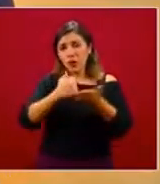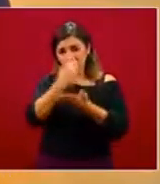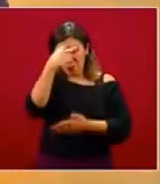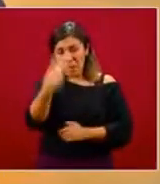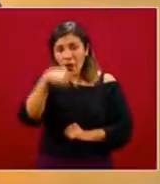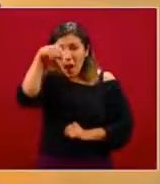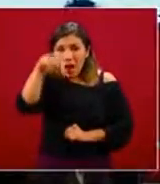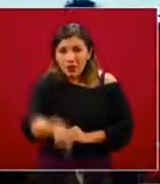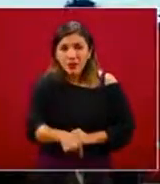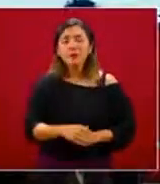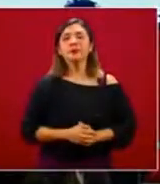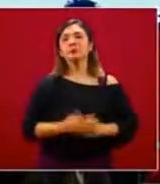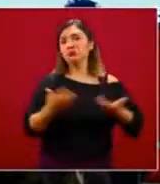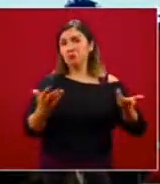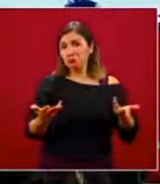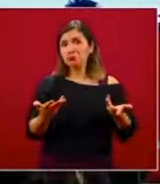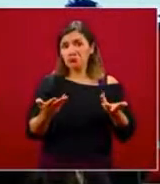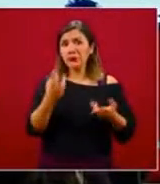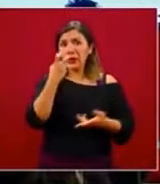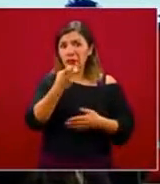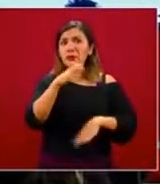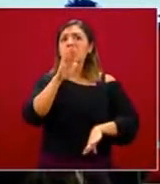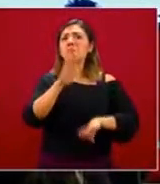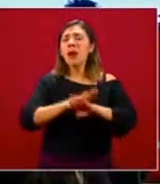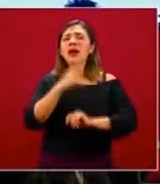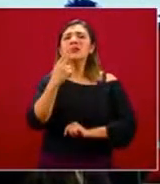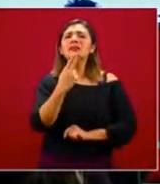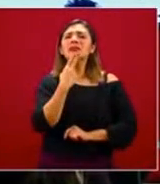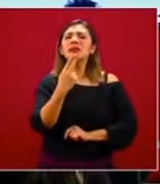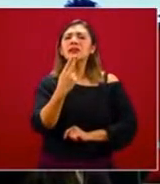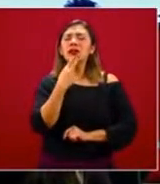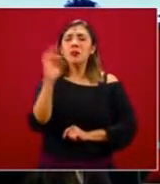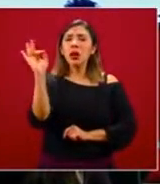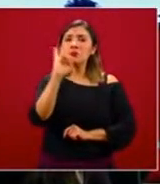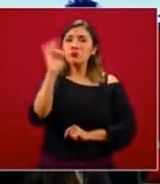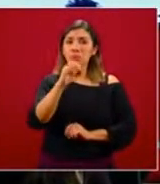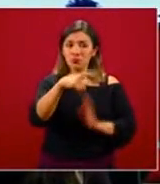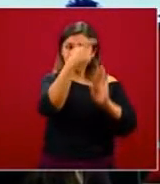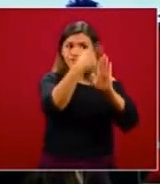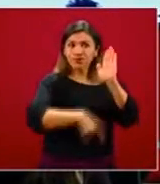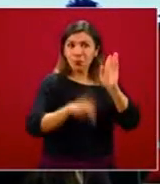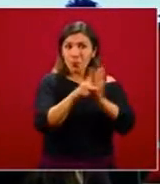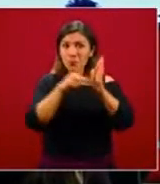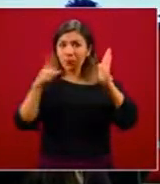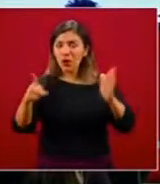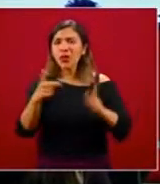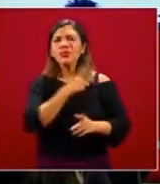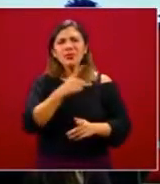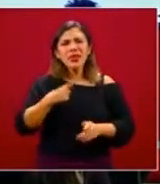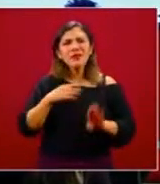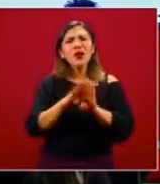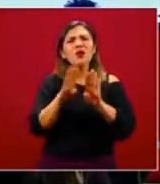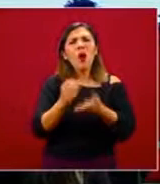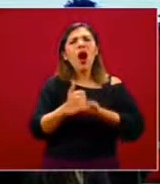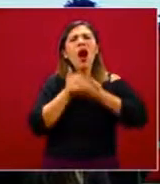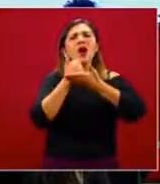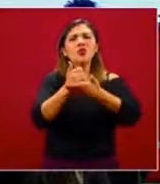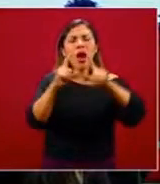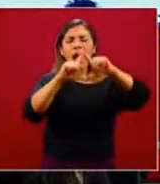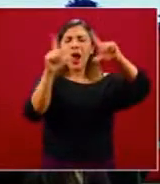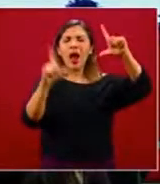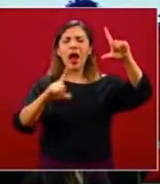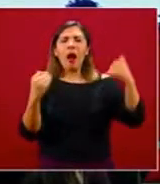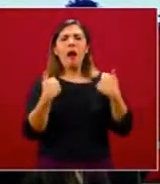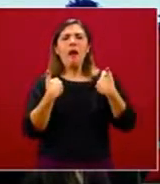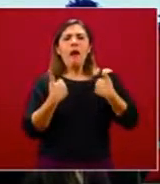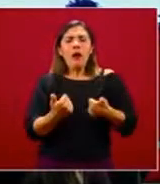the México. new pandemic, Entonces sería SARS-CoV, mucho and más here in contributivo National si Palace in estas Mexico primeras City. planas It would be ayudaran a way la more nación productive a if these